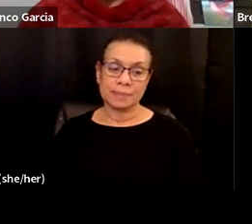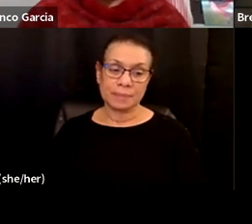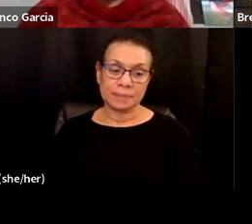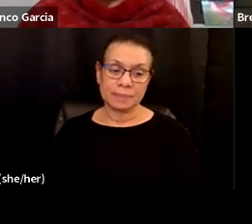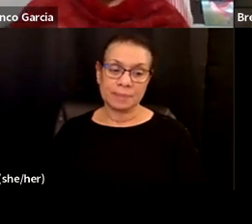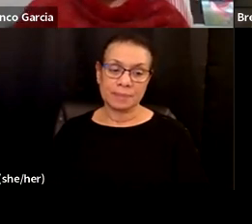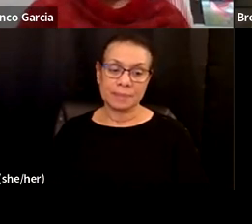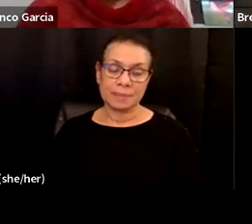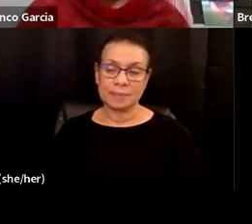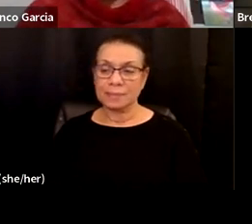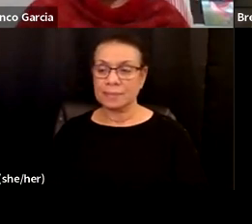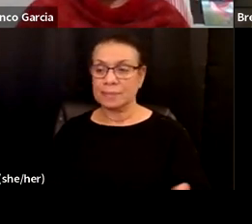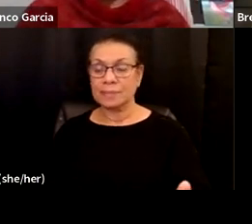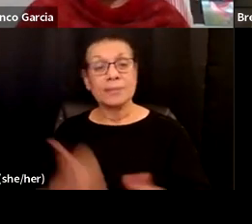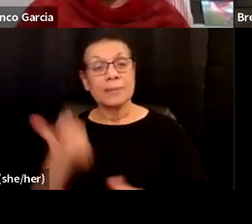other questions